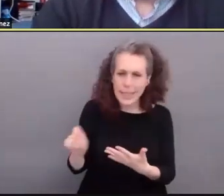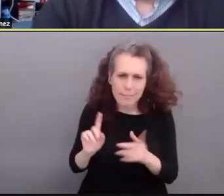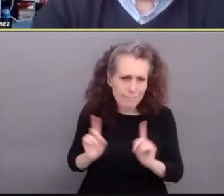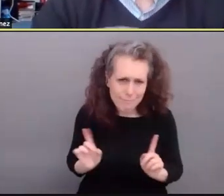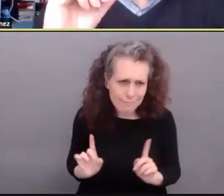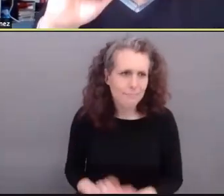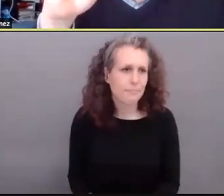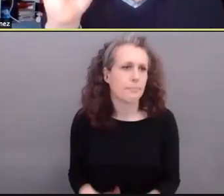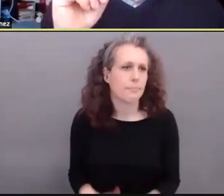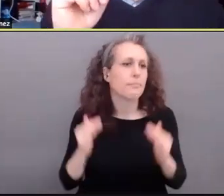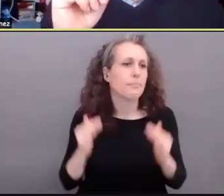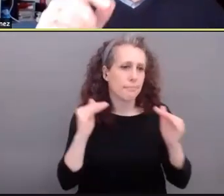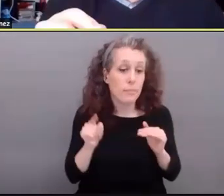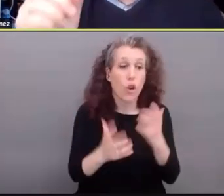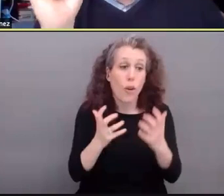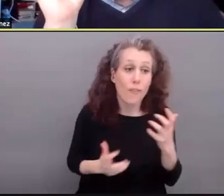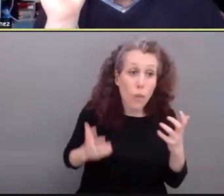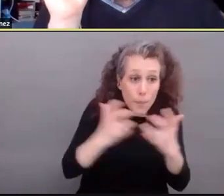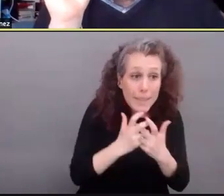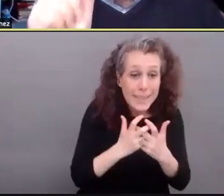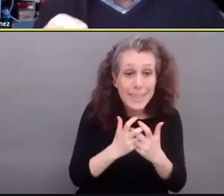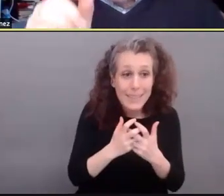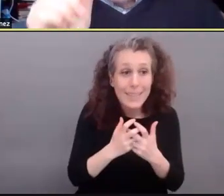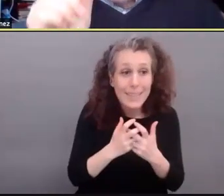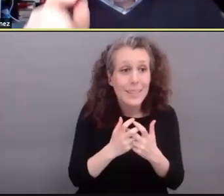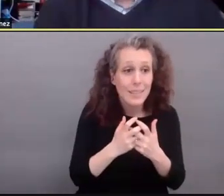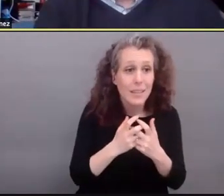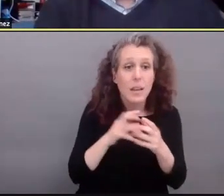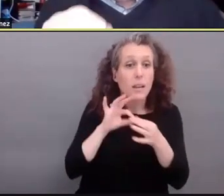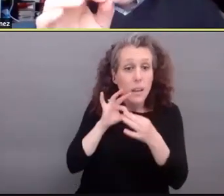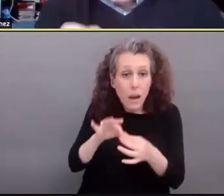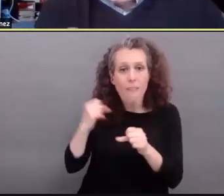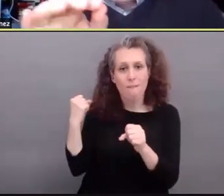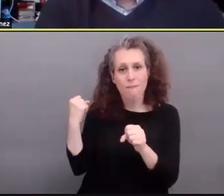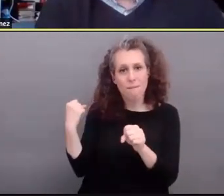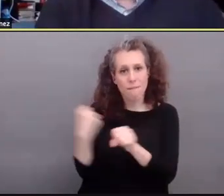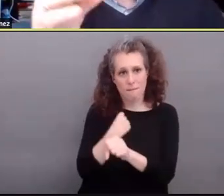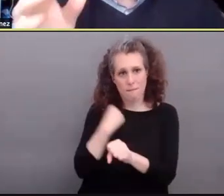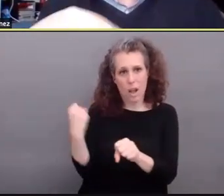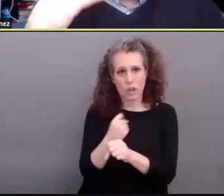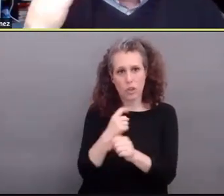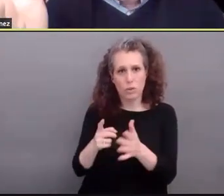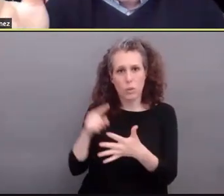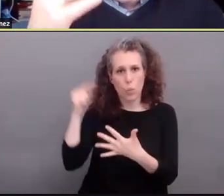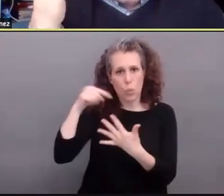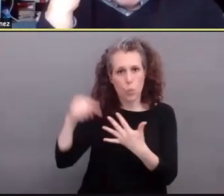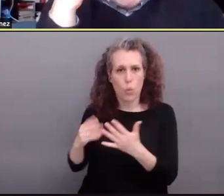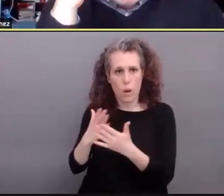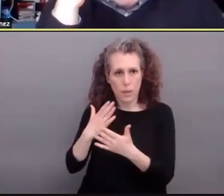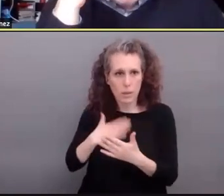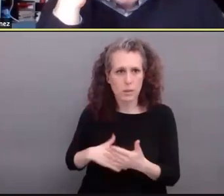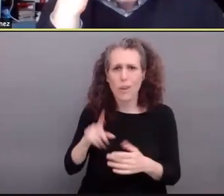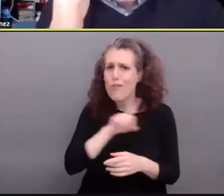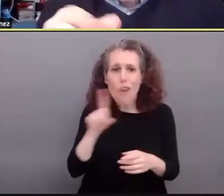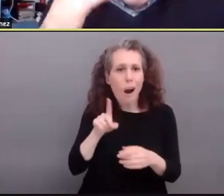this is a conformity with the functional requirements. Functional requirements is not about national